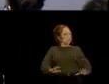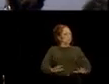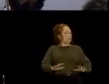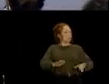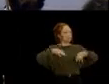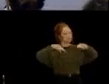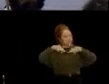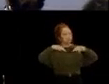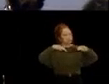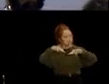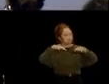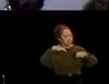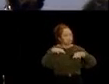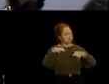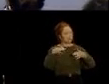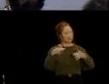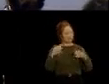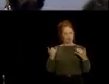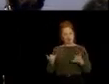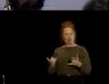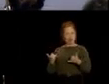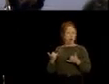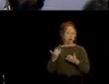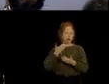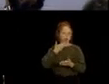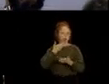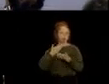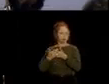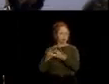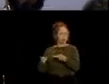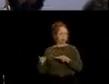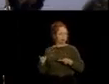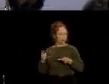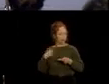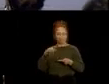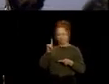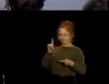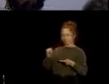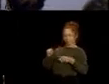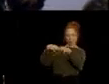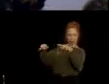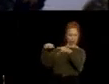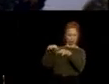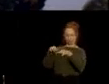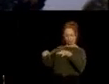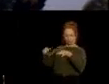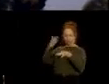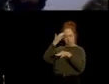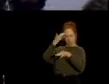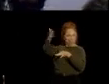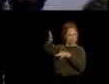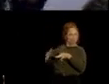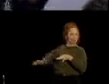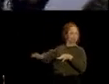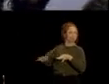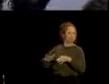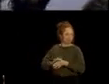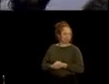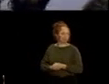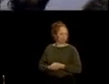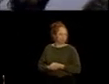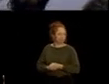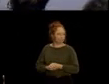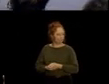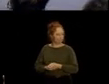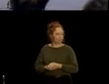place where I don't have to explain, my disability in order for it to work. But it really is about trial and error. Unfortunately,